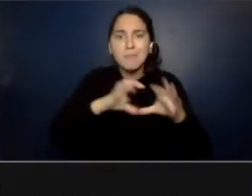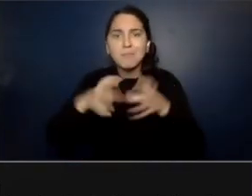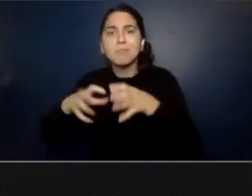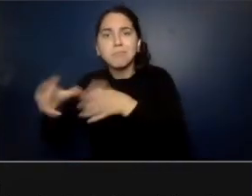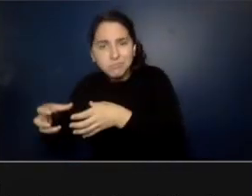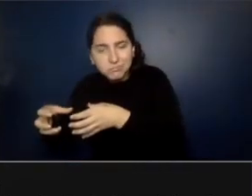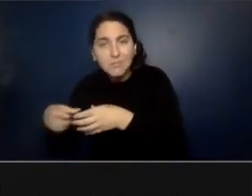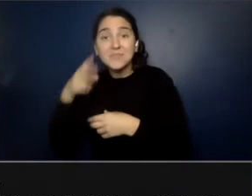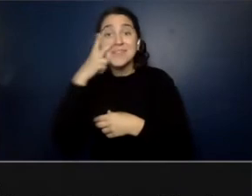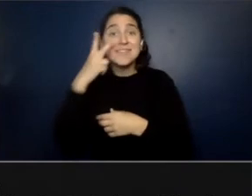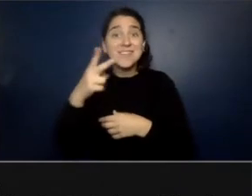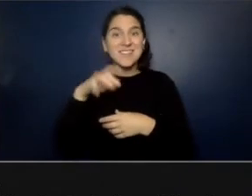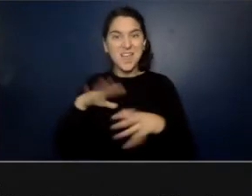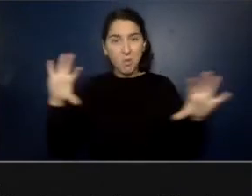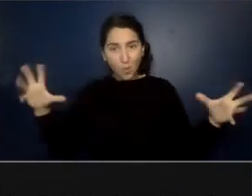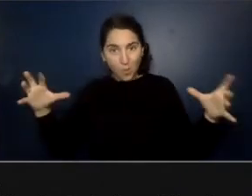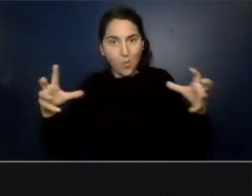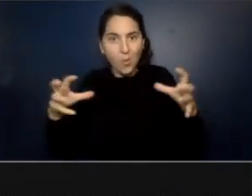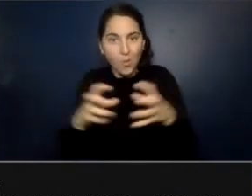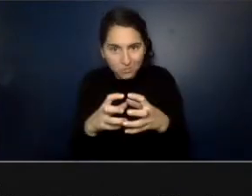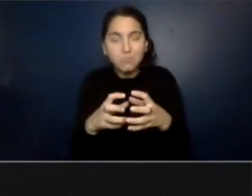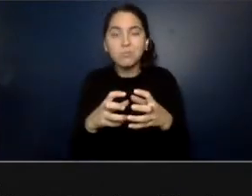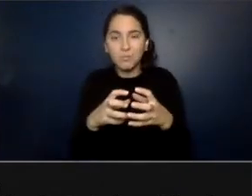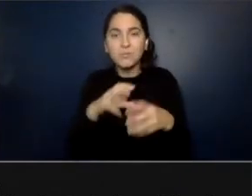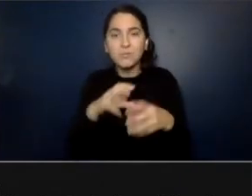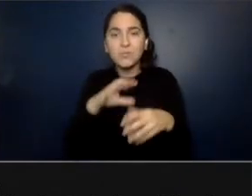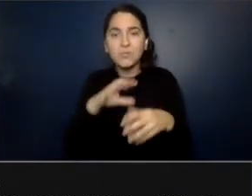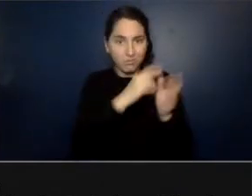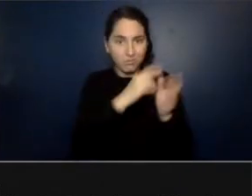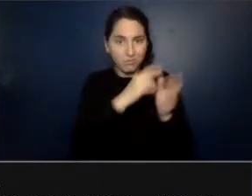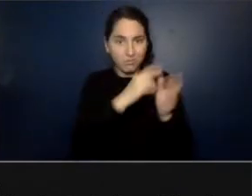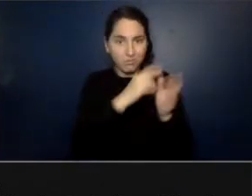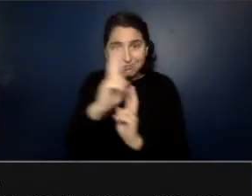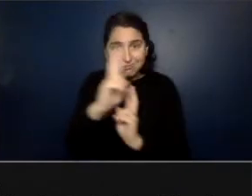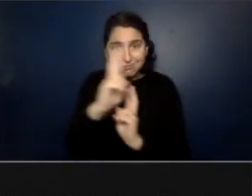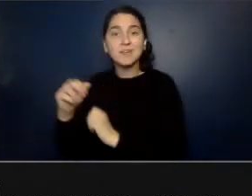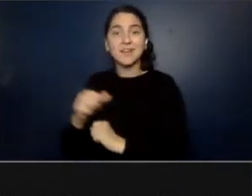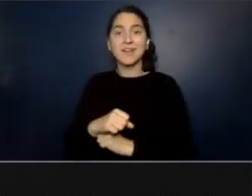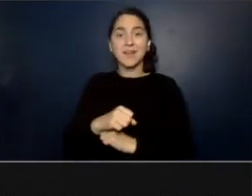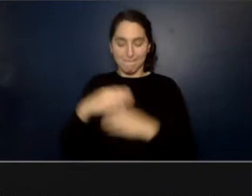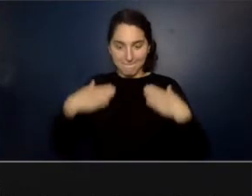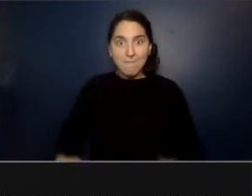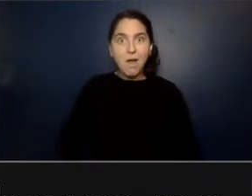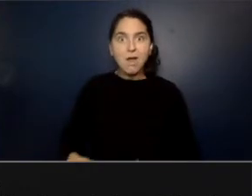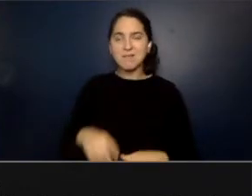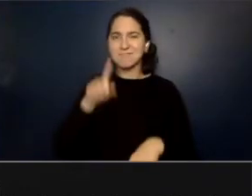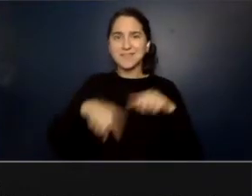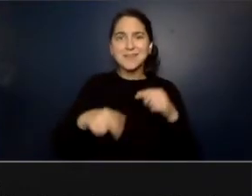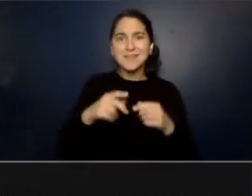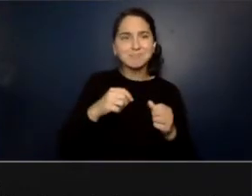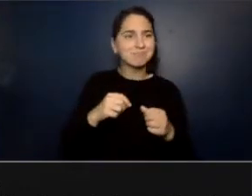suffers, all suffer together with it. If one member is honored, all